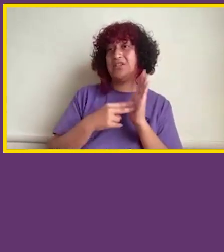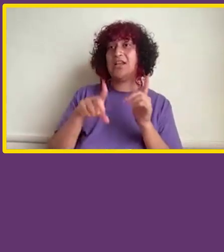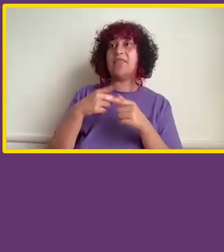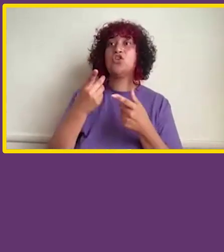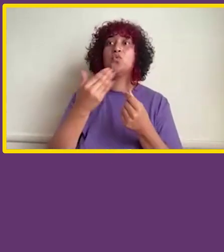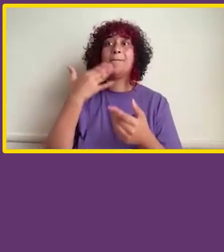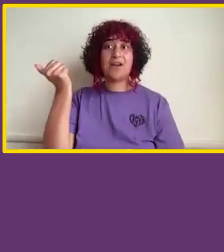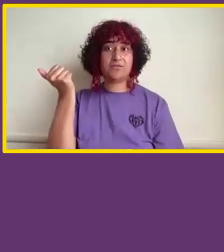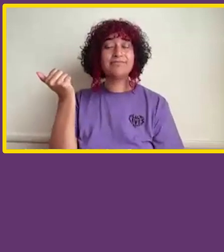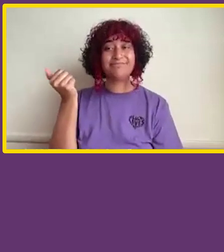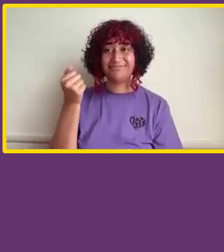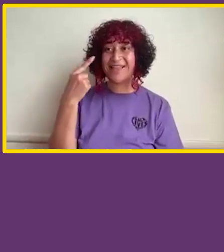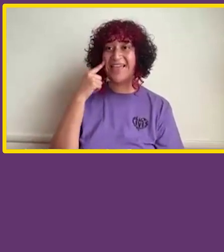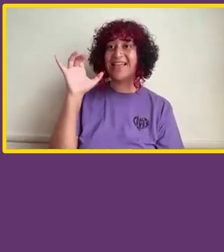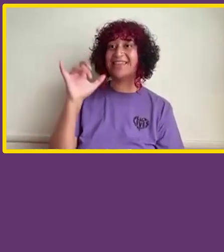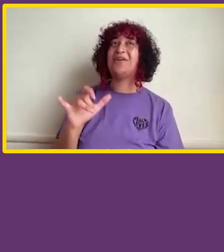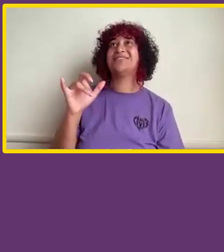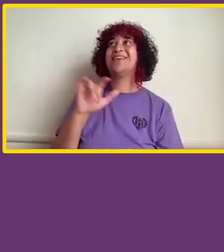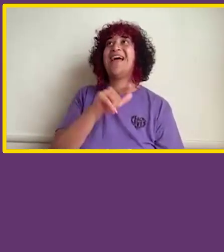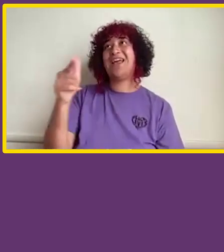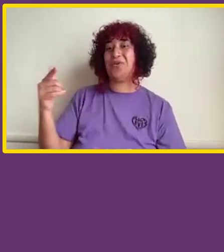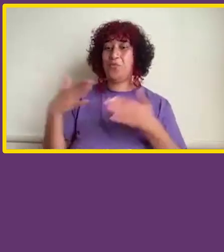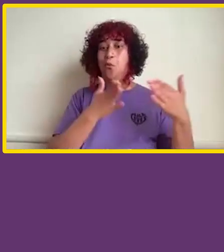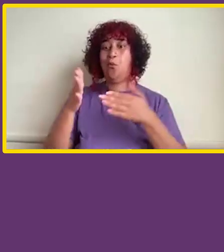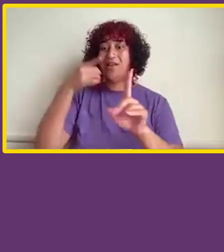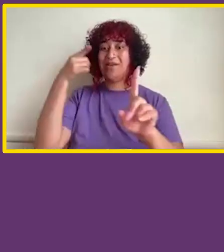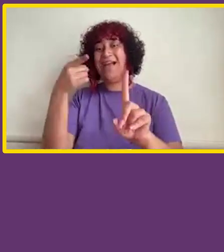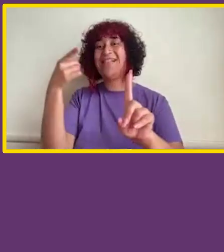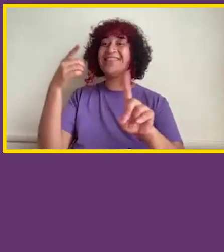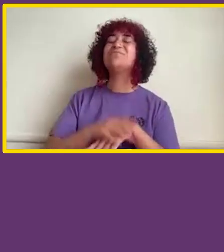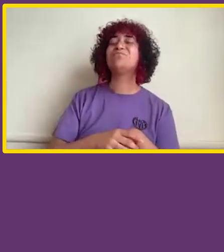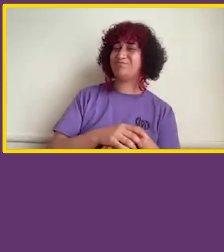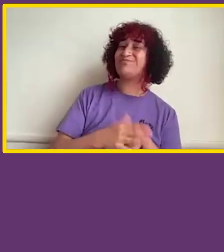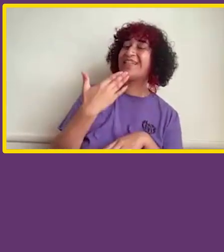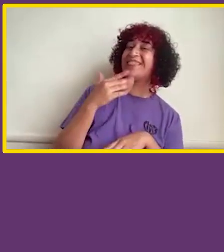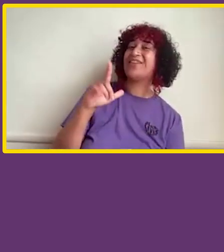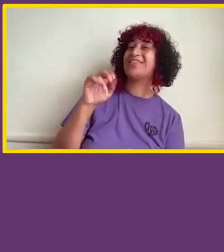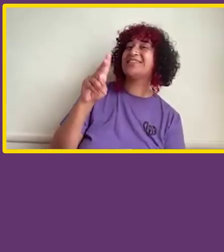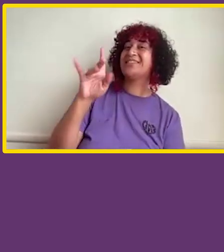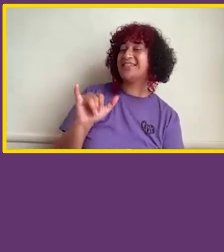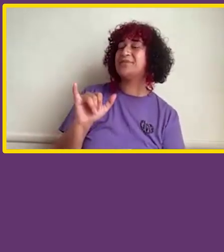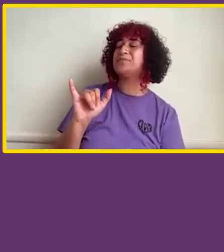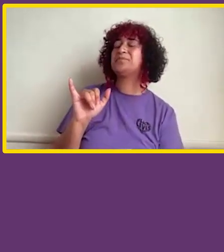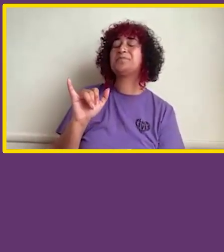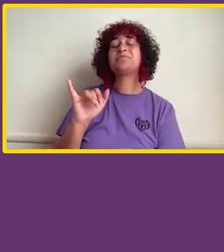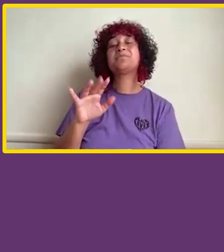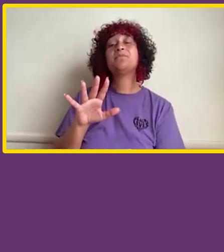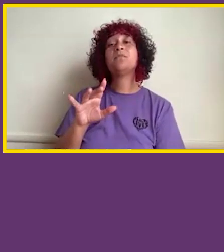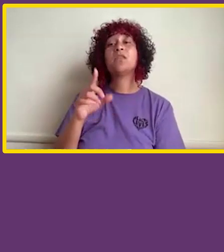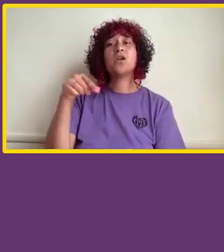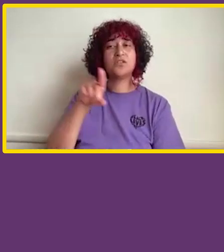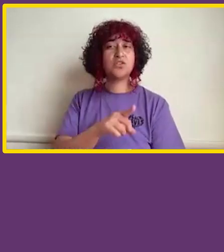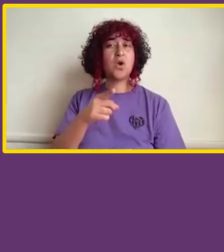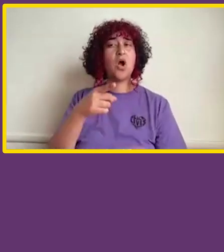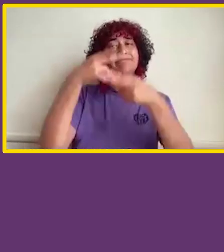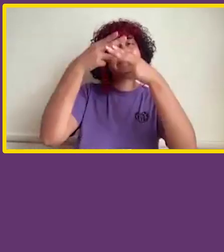that was another windy path. Thank you, Winding Path. This is Lindsay. But, you know, as you all are naming this, and Robin, we've